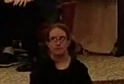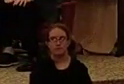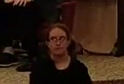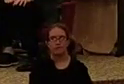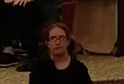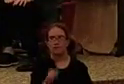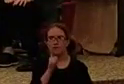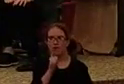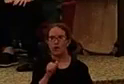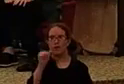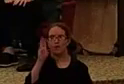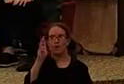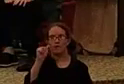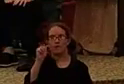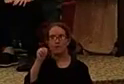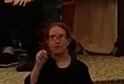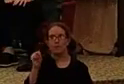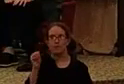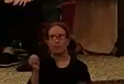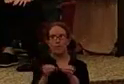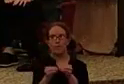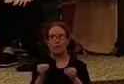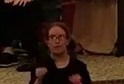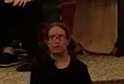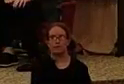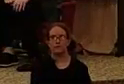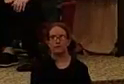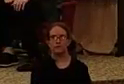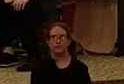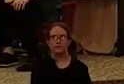You're not going to be Abram anymore.